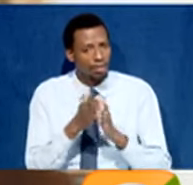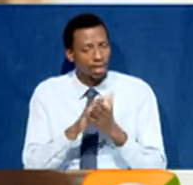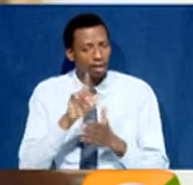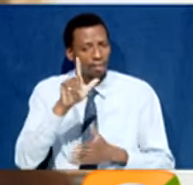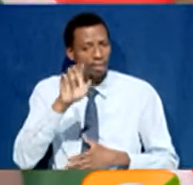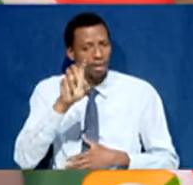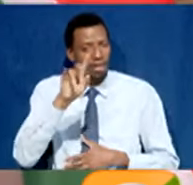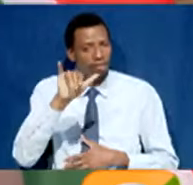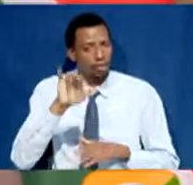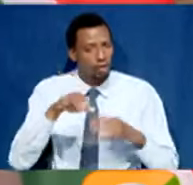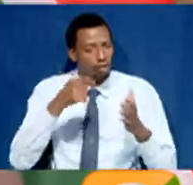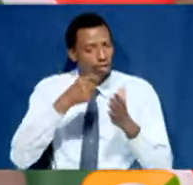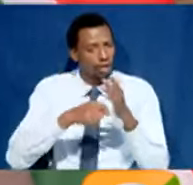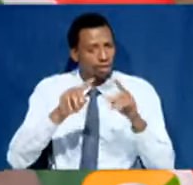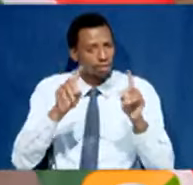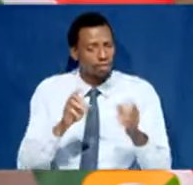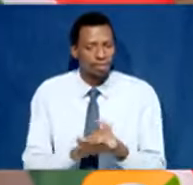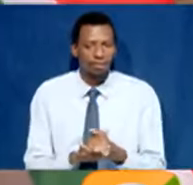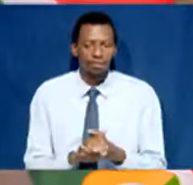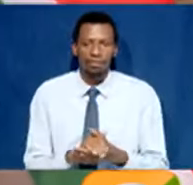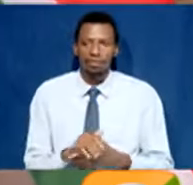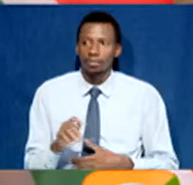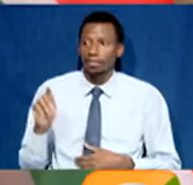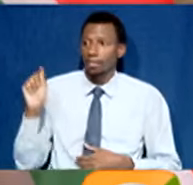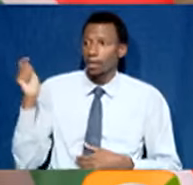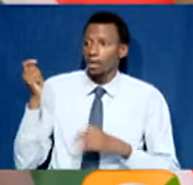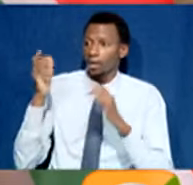What Kenyans told me is that they want jobs.